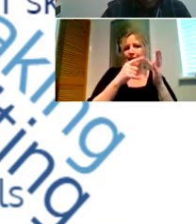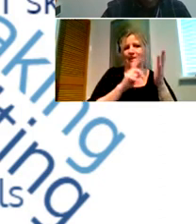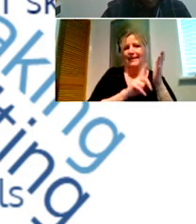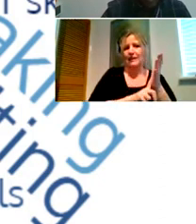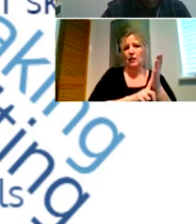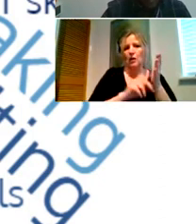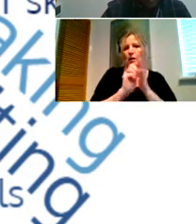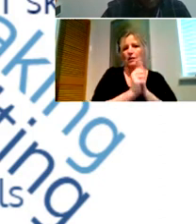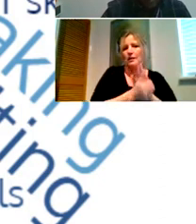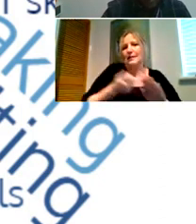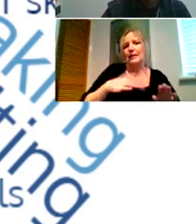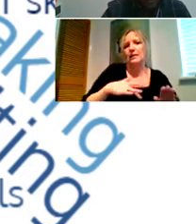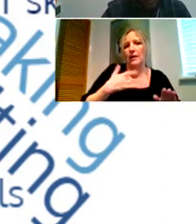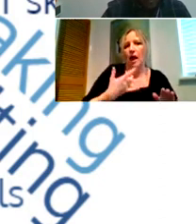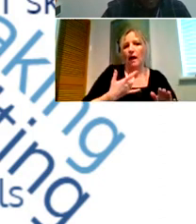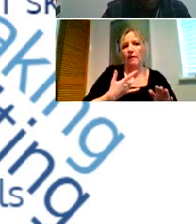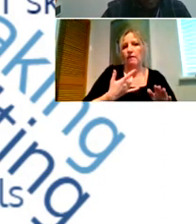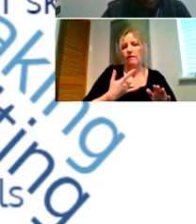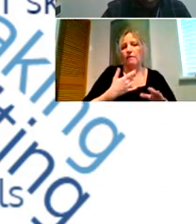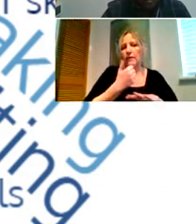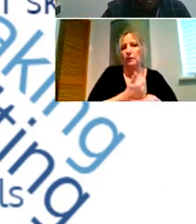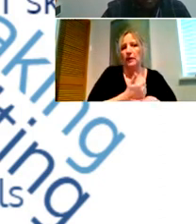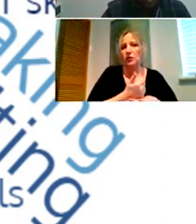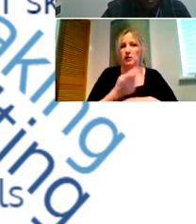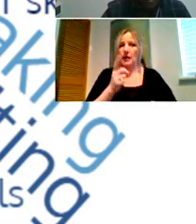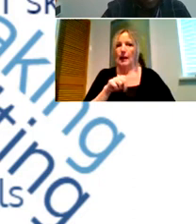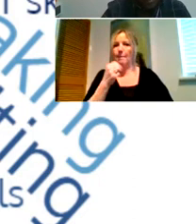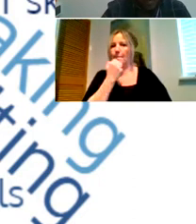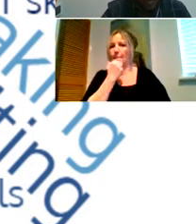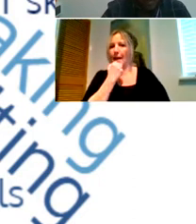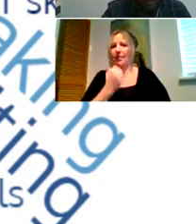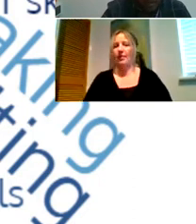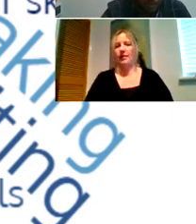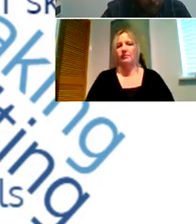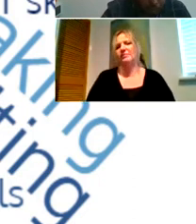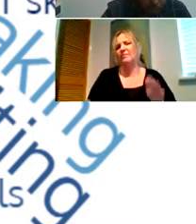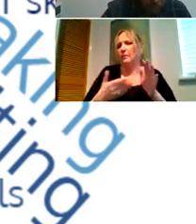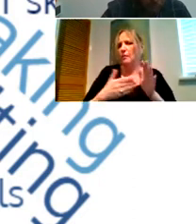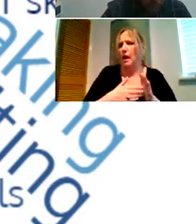this, we also have weekly tutorials. So this is a 2-hour